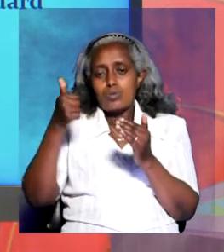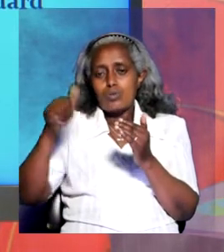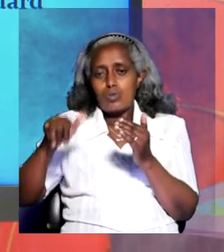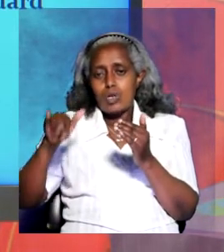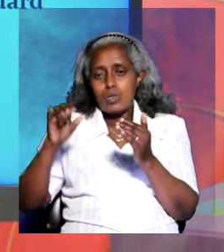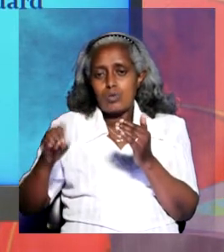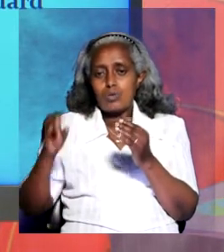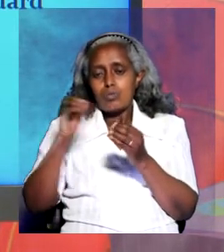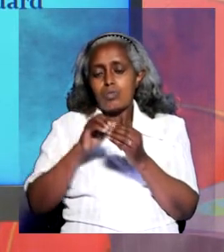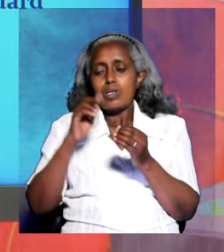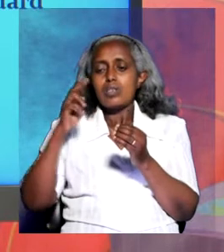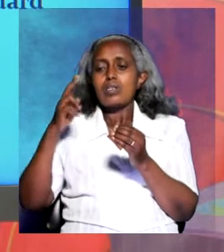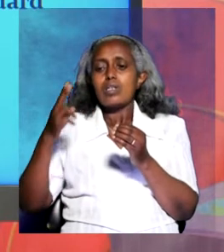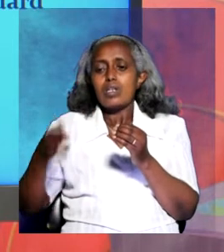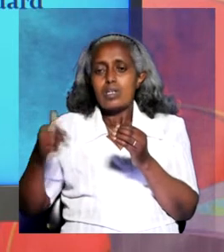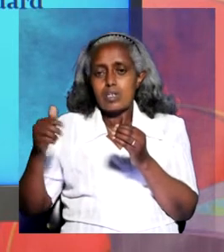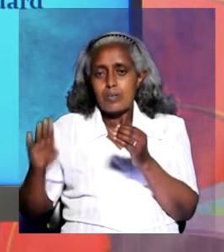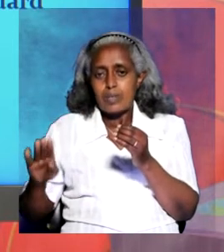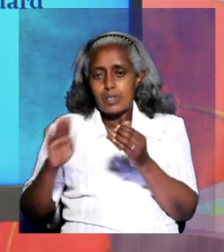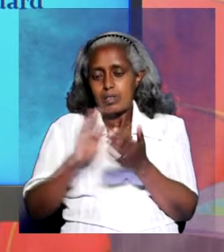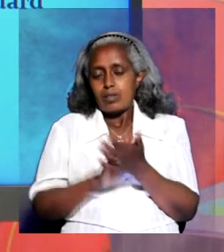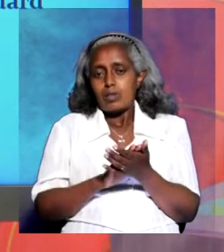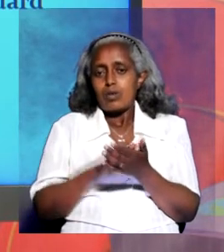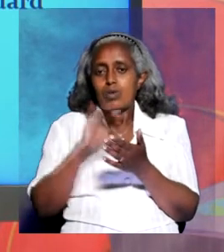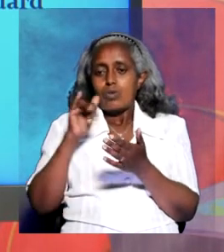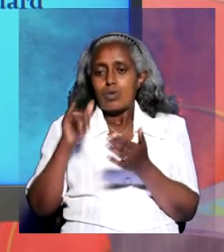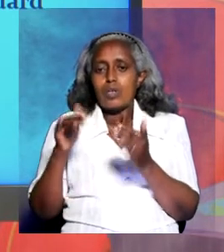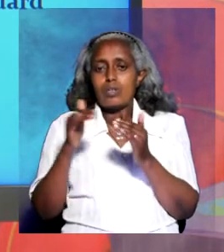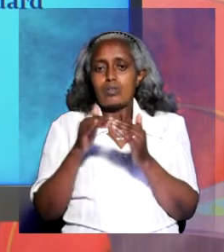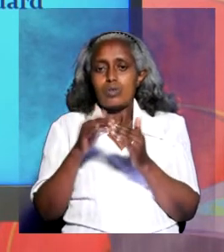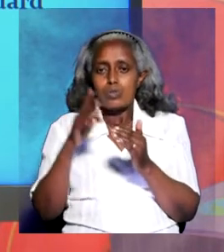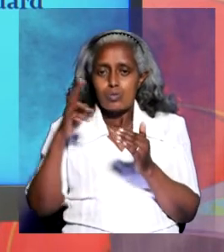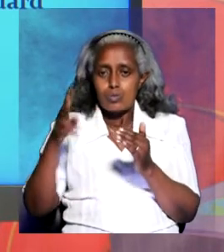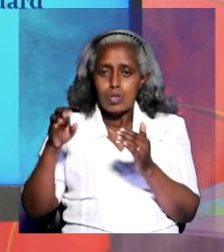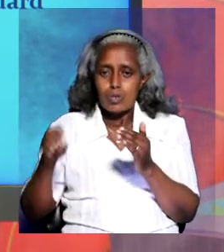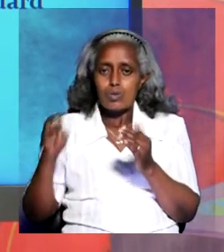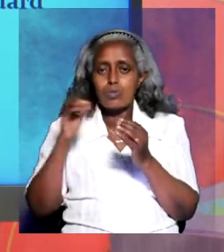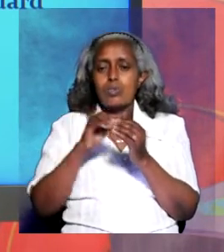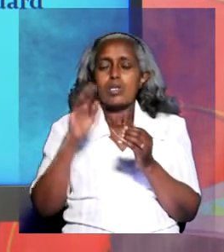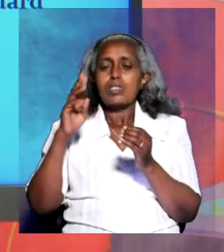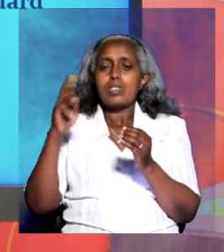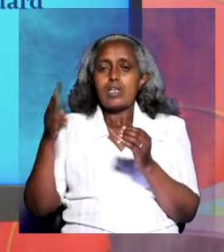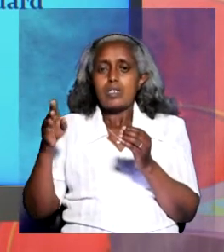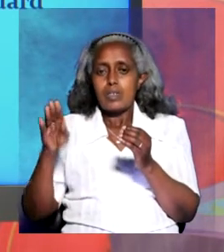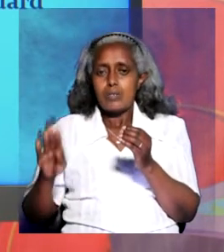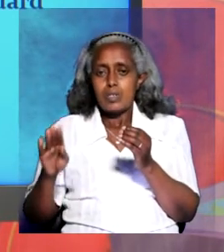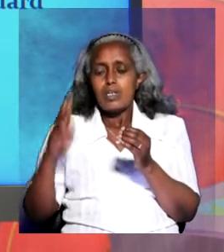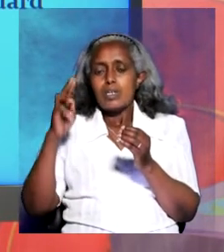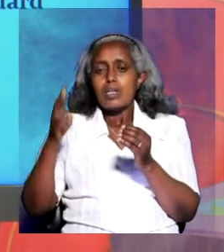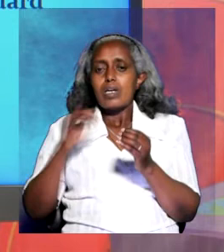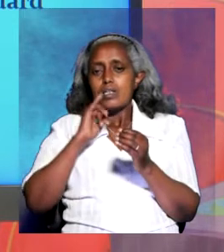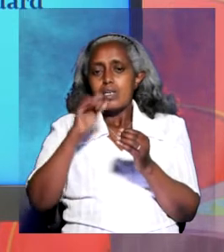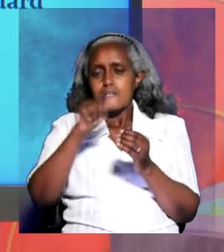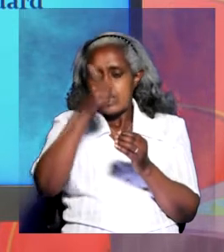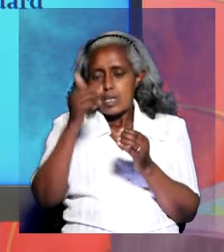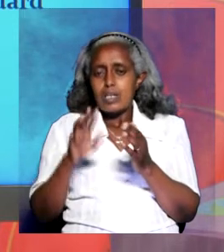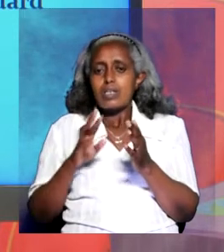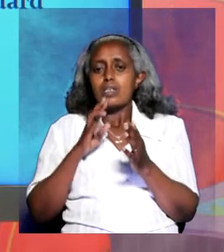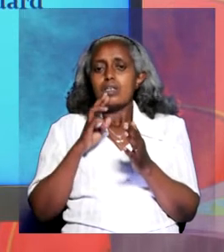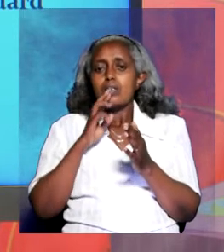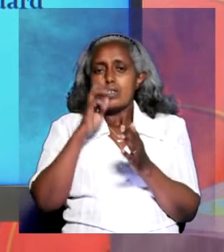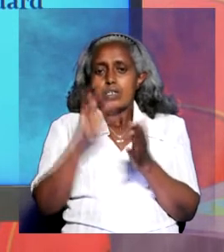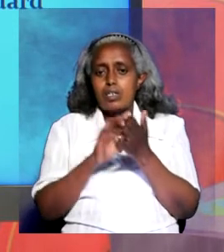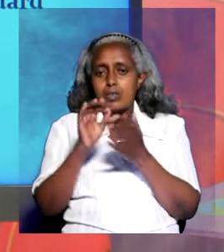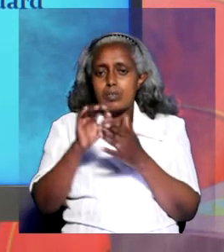naught plus lambda b. So y is equal to y naught plus lambda b. Lambda is any real number, it's a